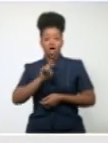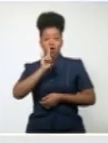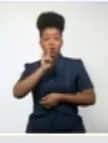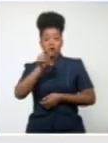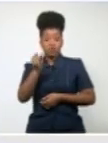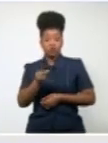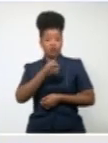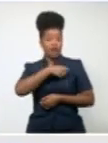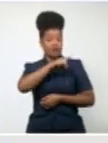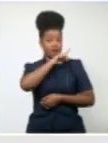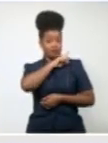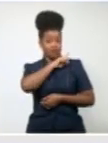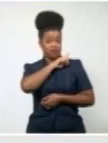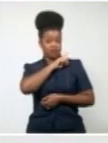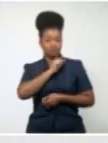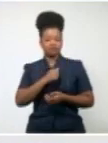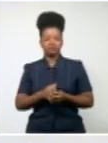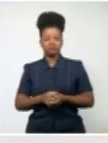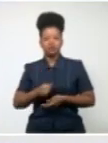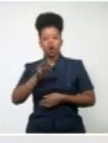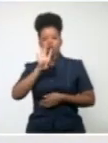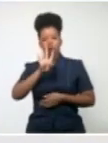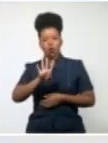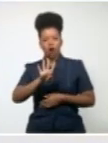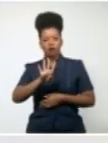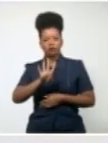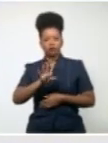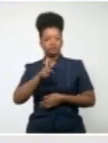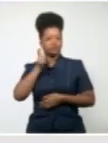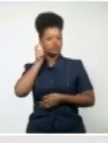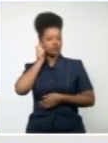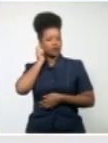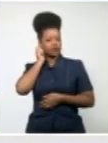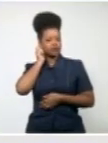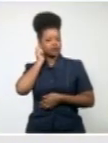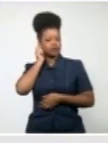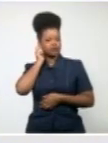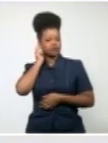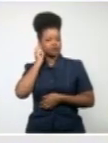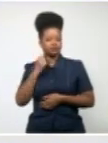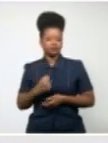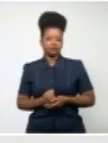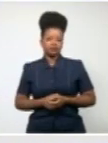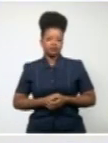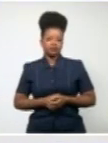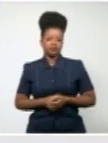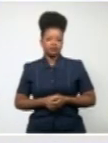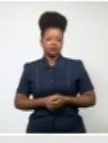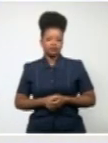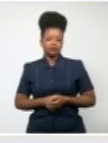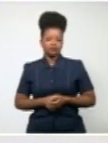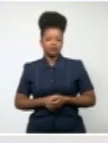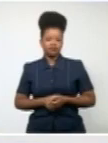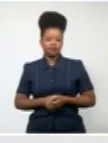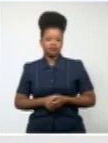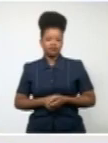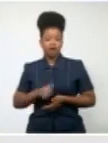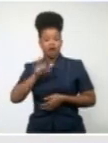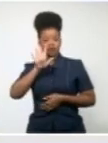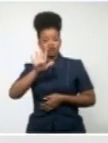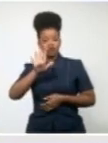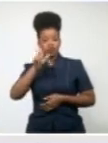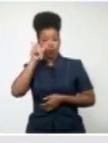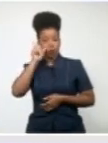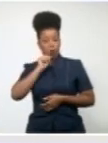been abroad remains with no changes. In our country, of the 9 cases diagnosed yesterday, 4 are